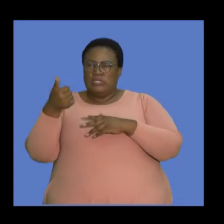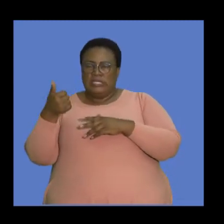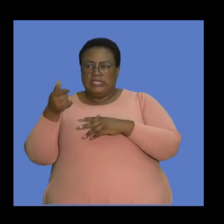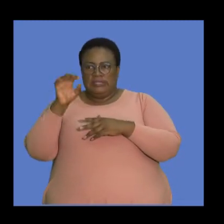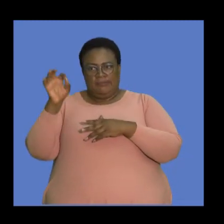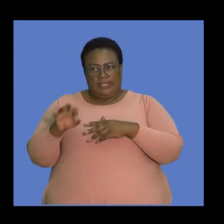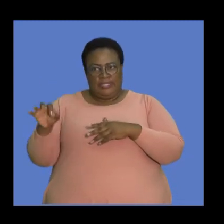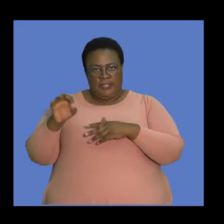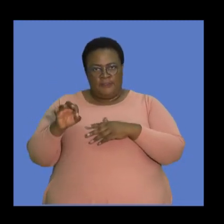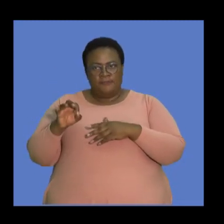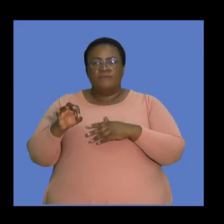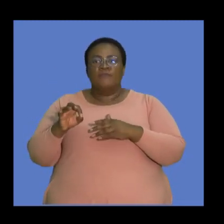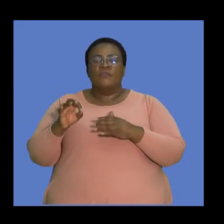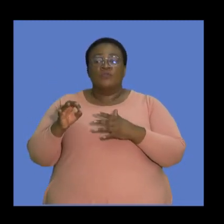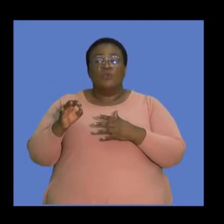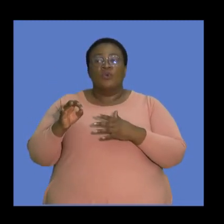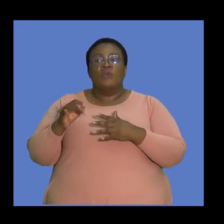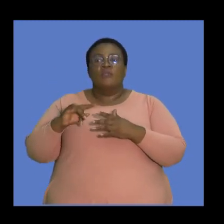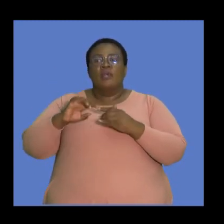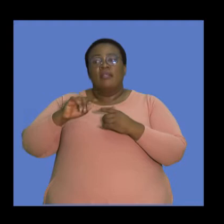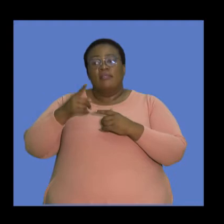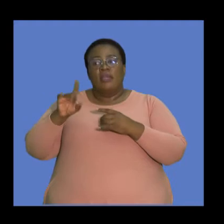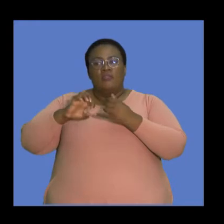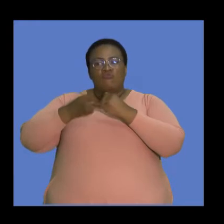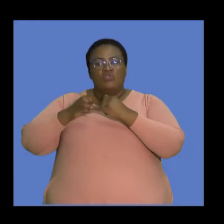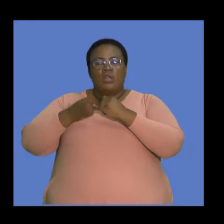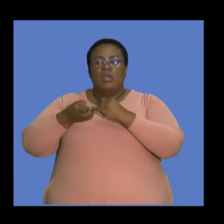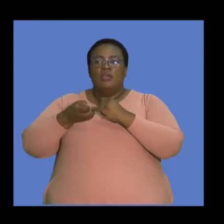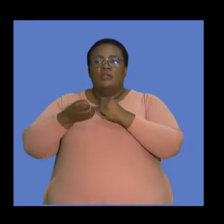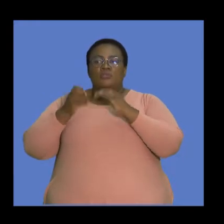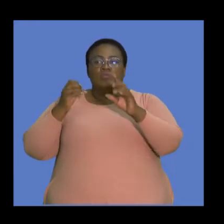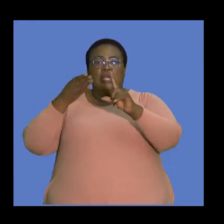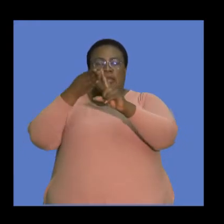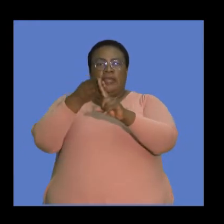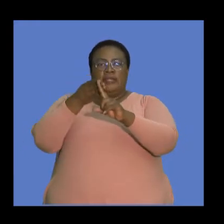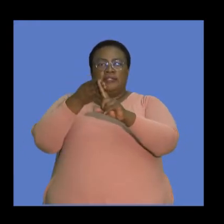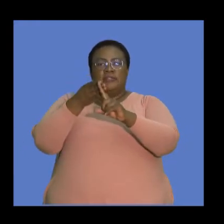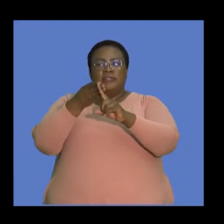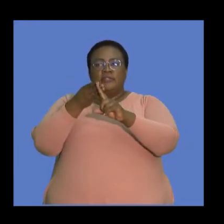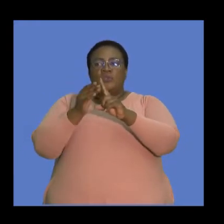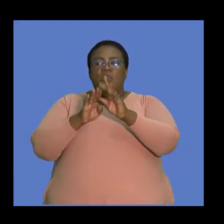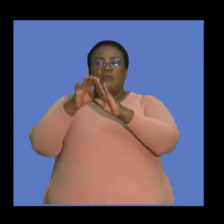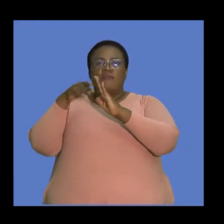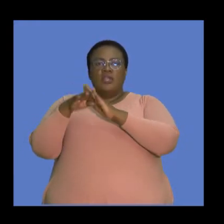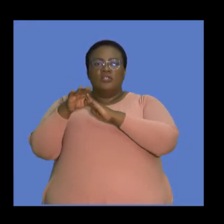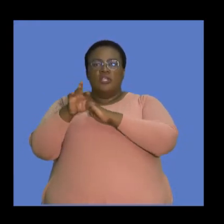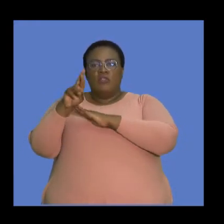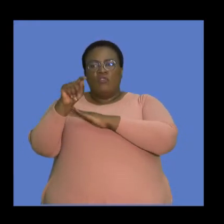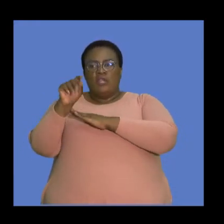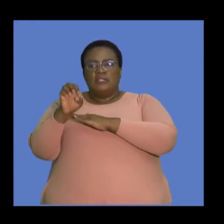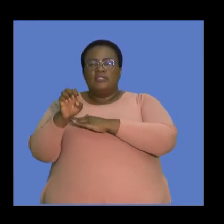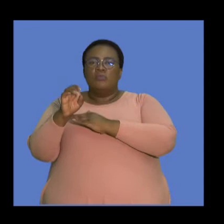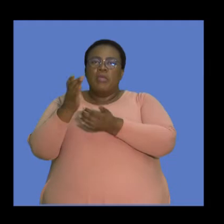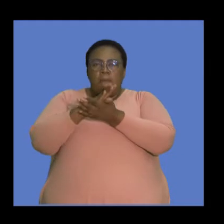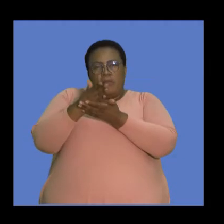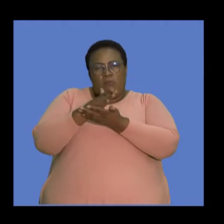and 6%. And they've actually tried to target the inflation rate to be at the midpoint of these